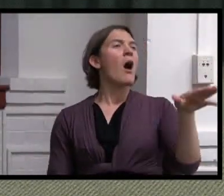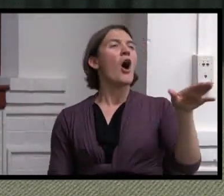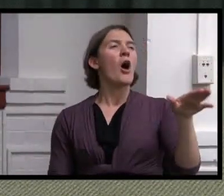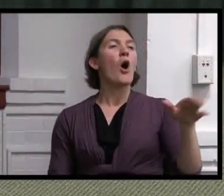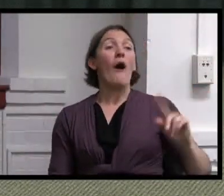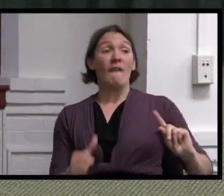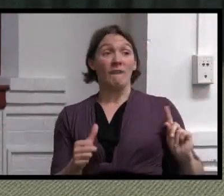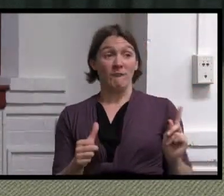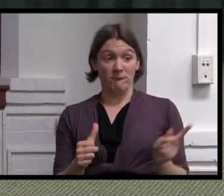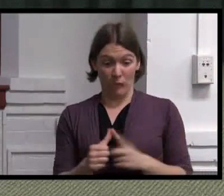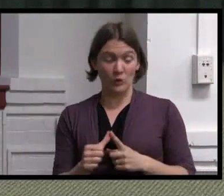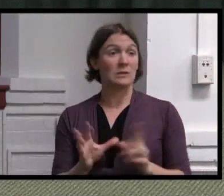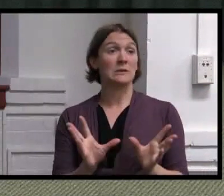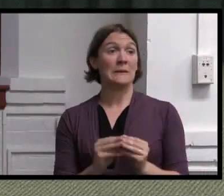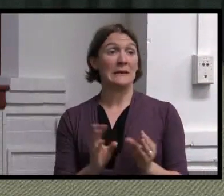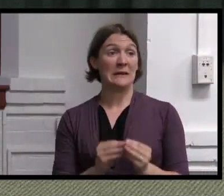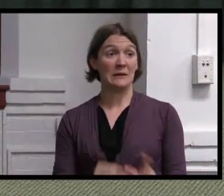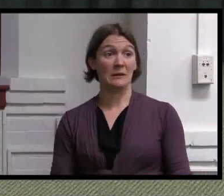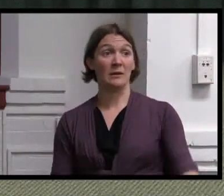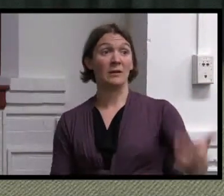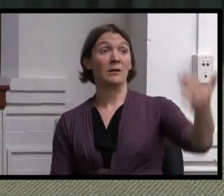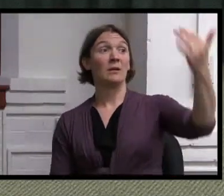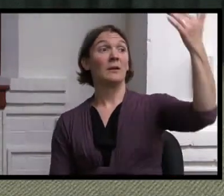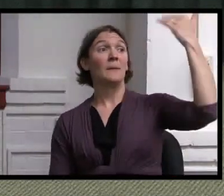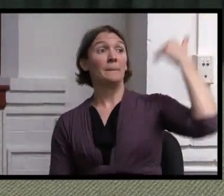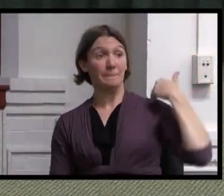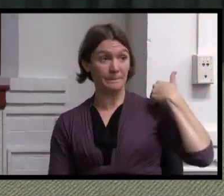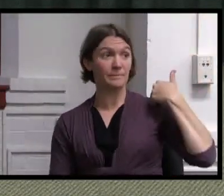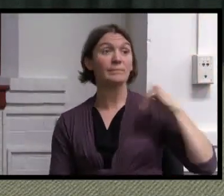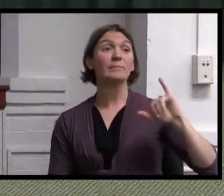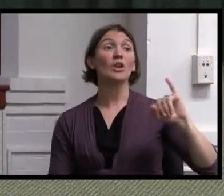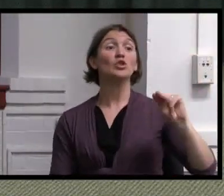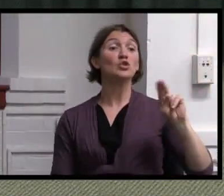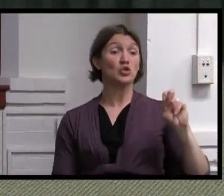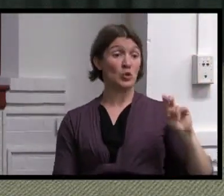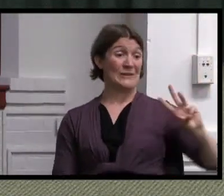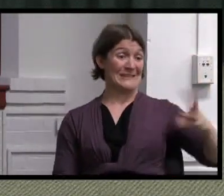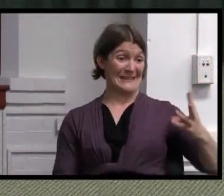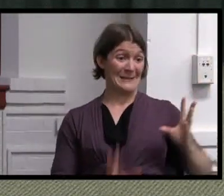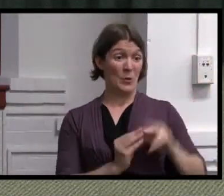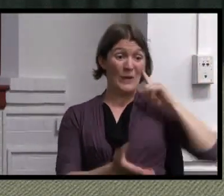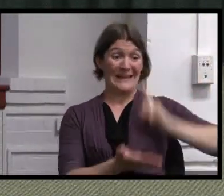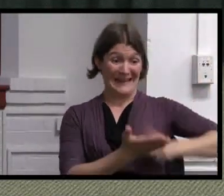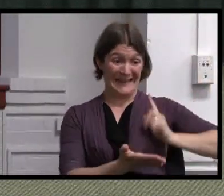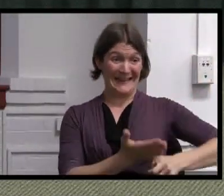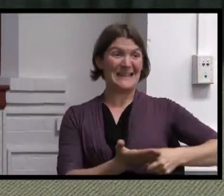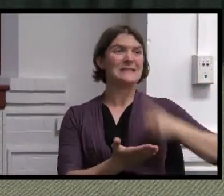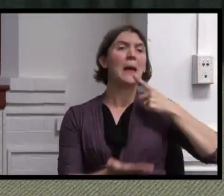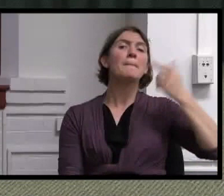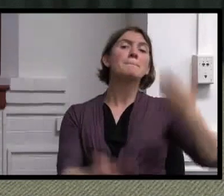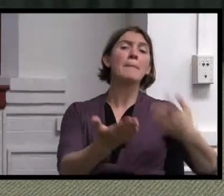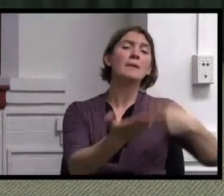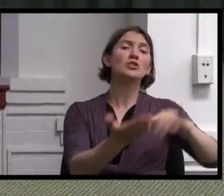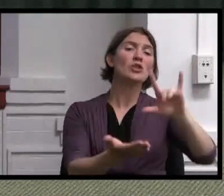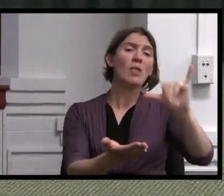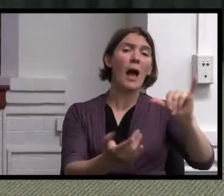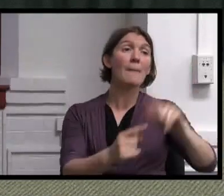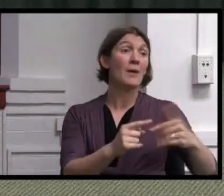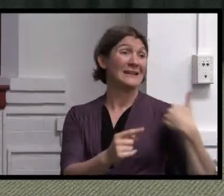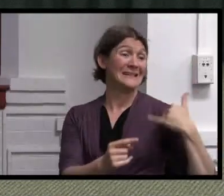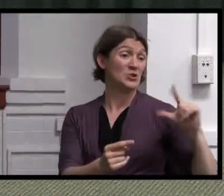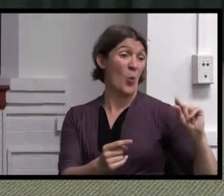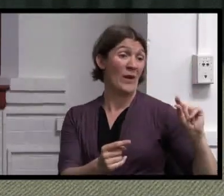first meeting that we might have said something about the July meeting. Right. You know what I mean? But then when we met in June, we sort of